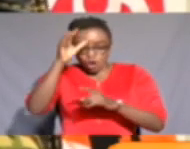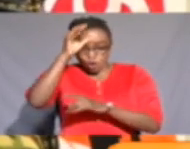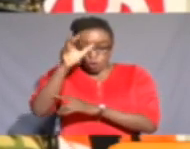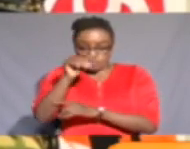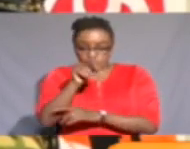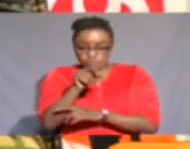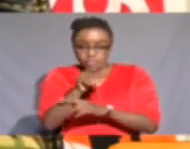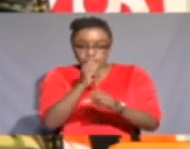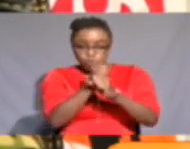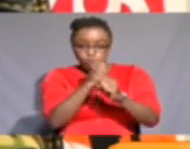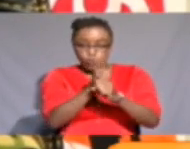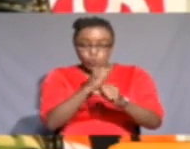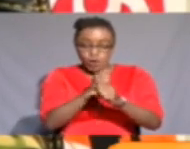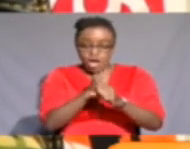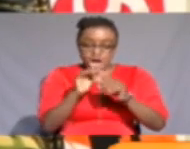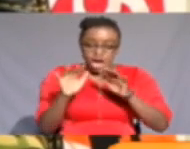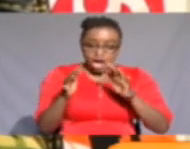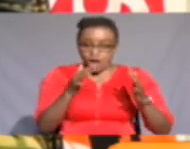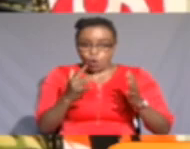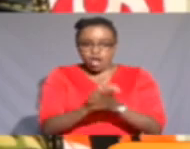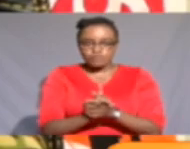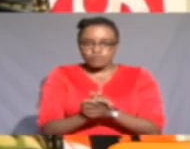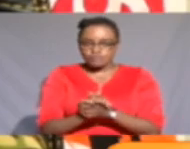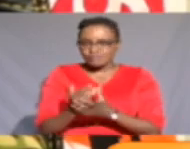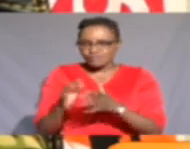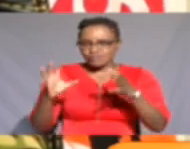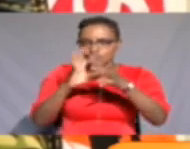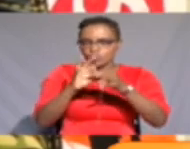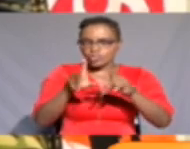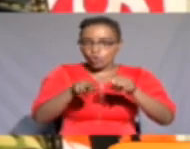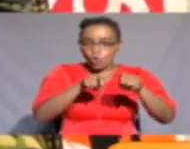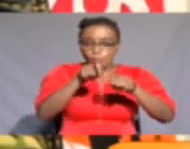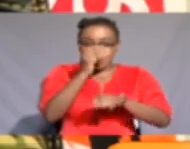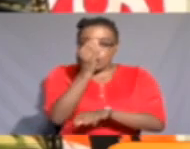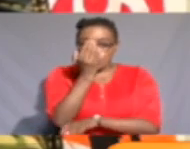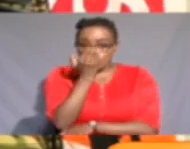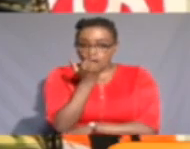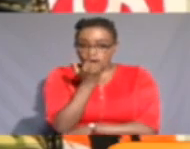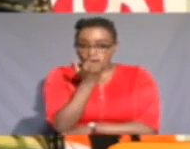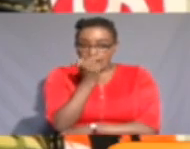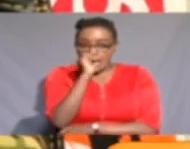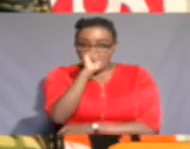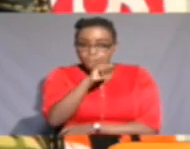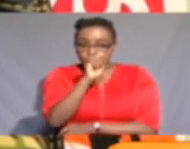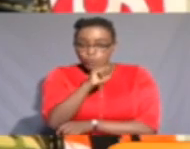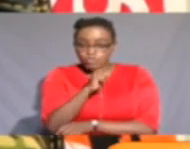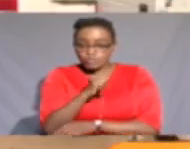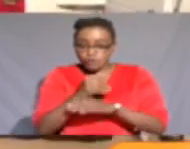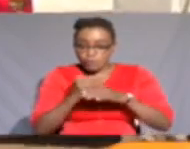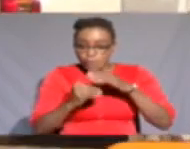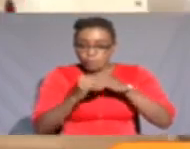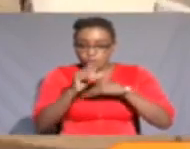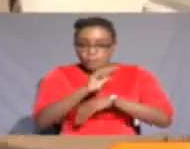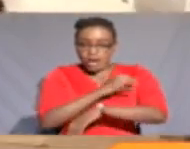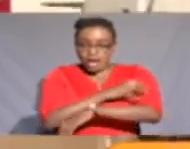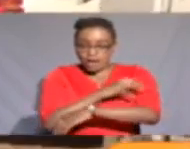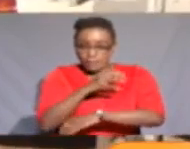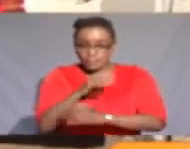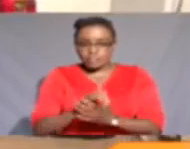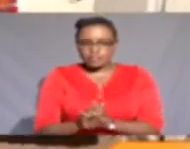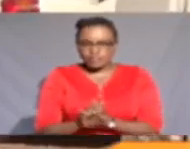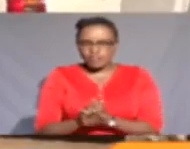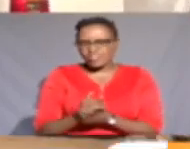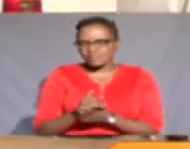operations, through joint operations, so that they can build their capacity. Less than a decade